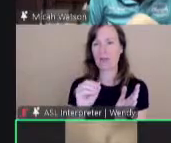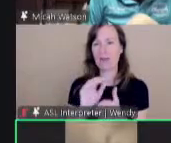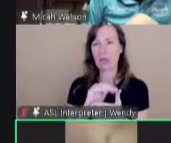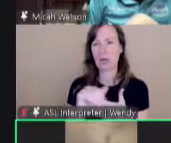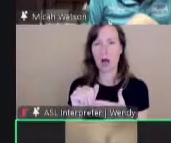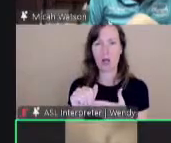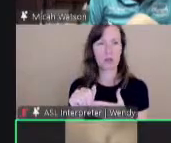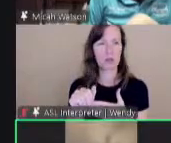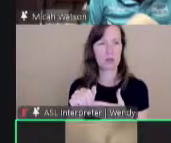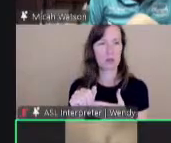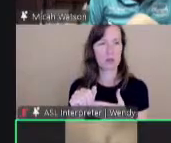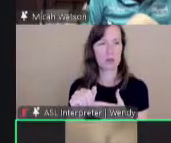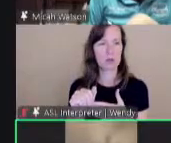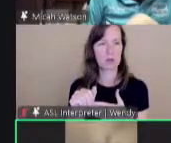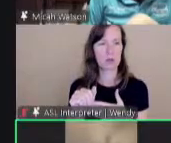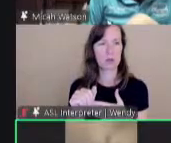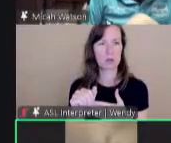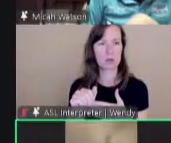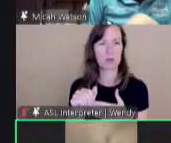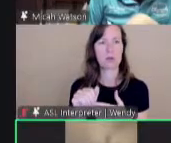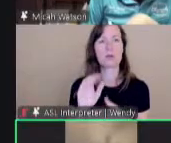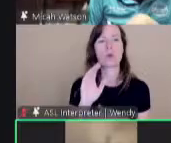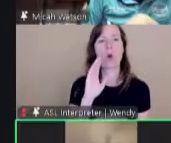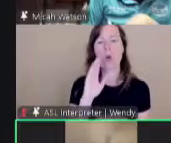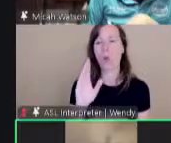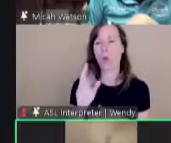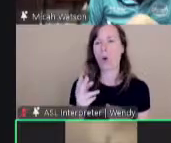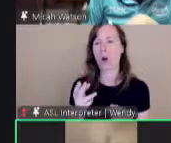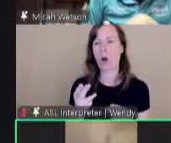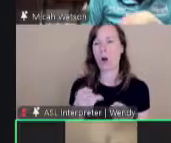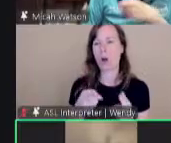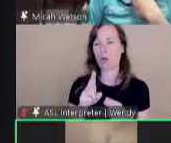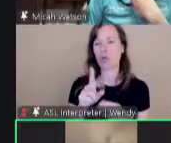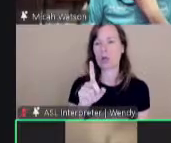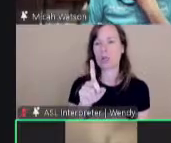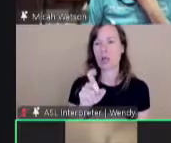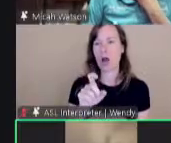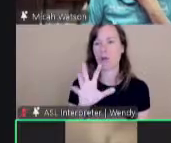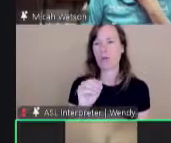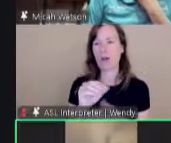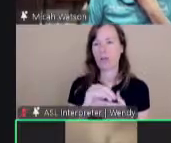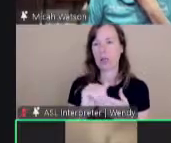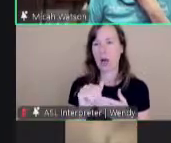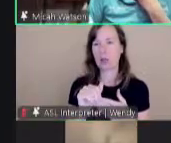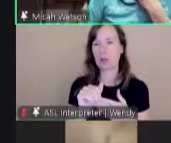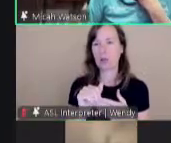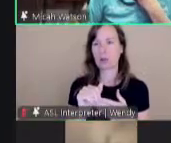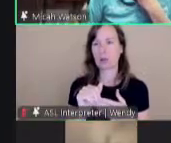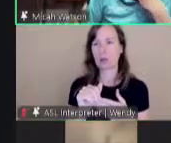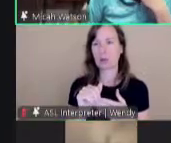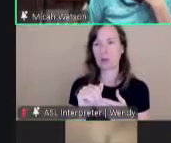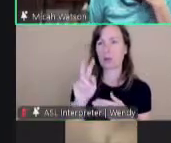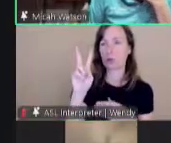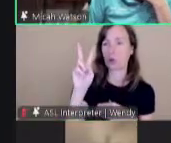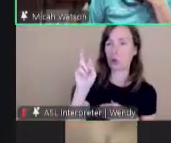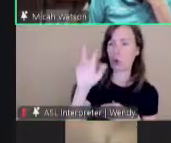$3,150. So it would be $150 increase. 250.